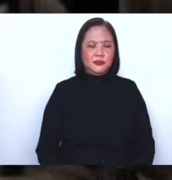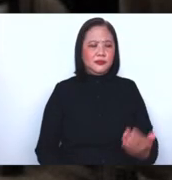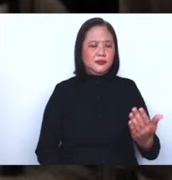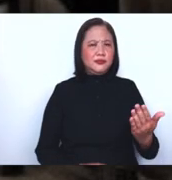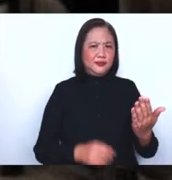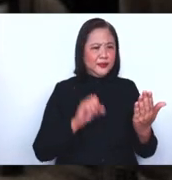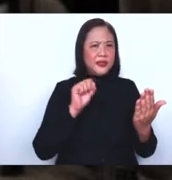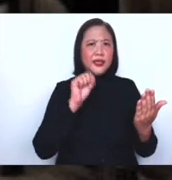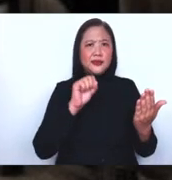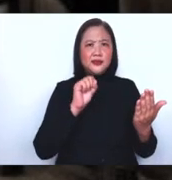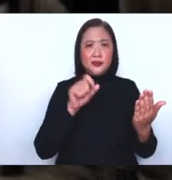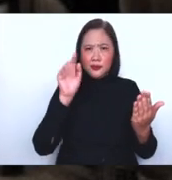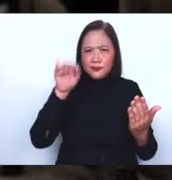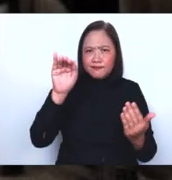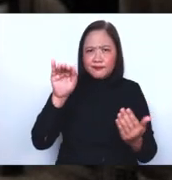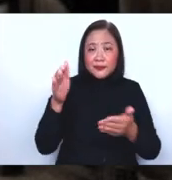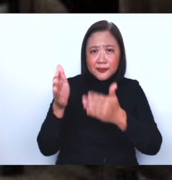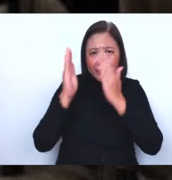Yes, listen.